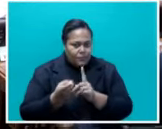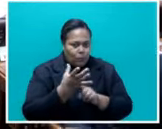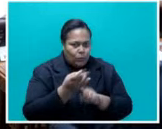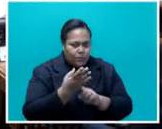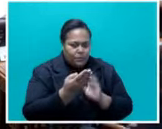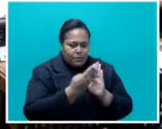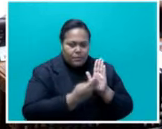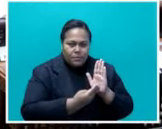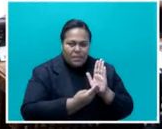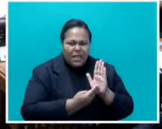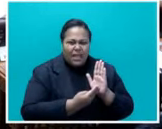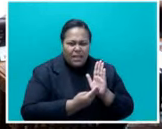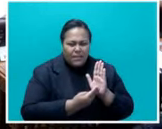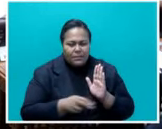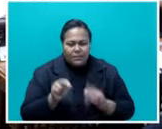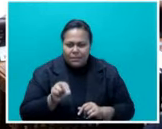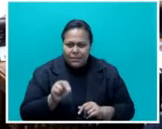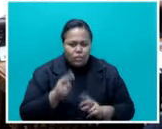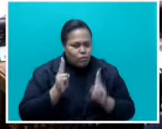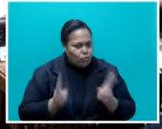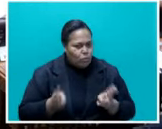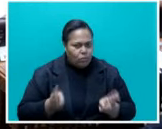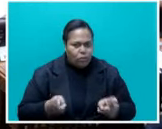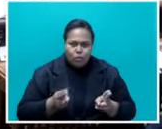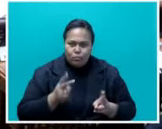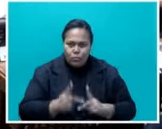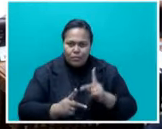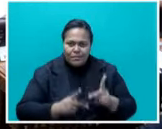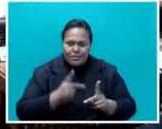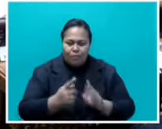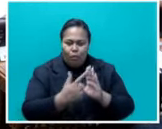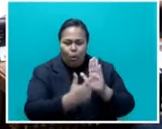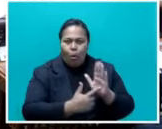to be taken through the normal process of law making.